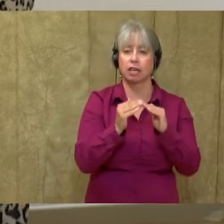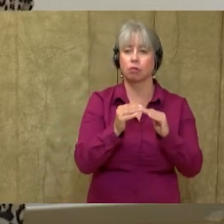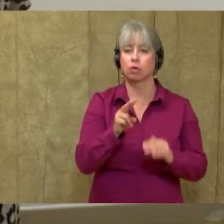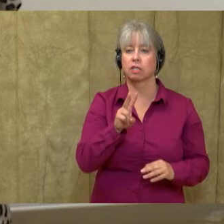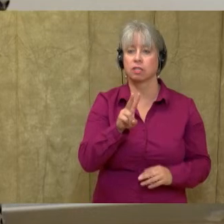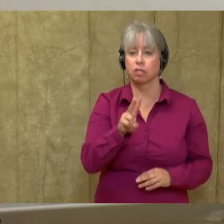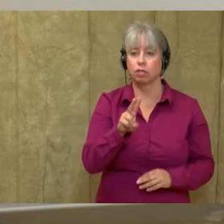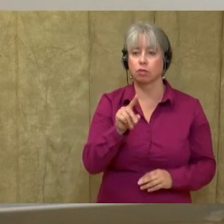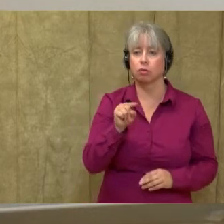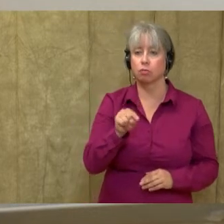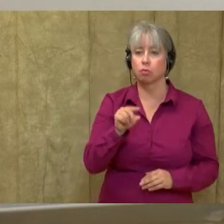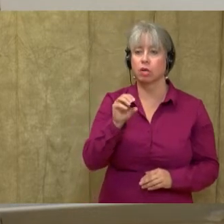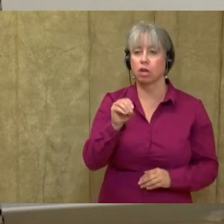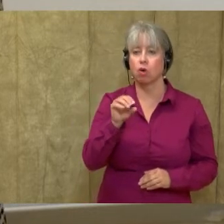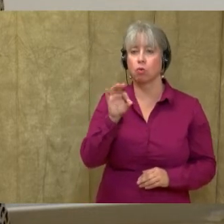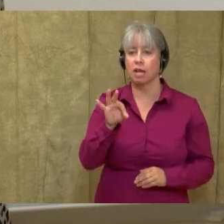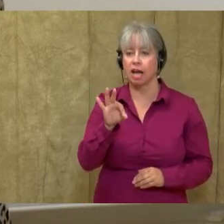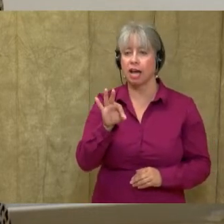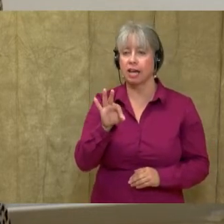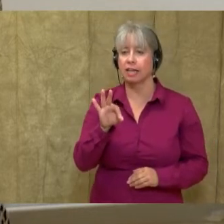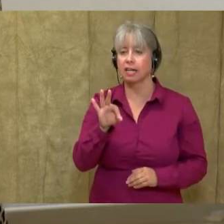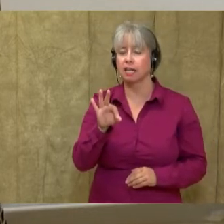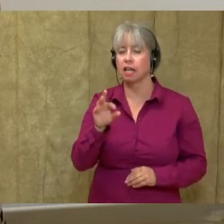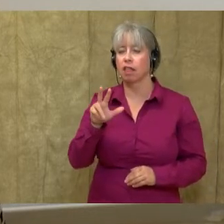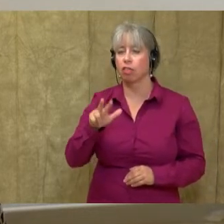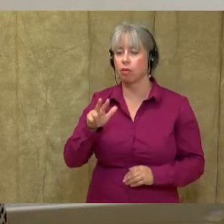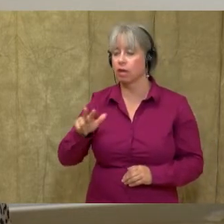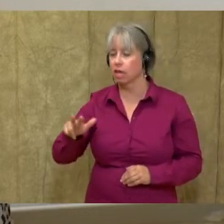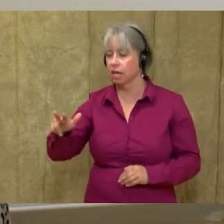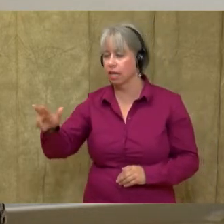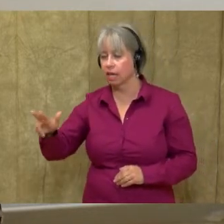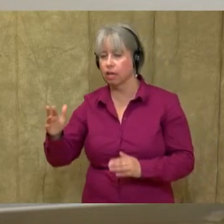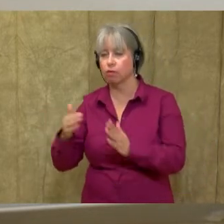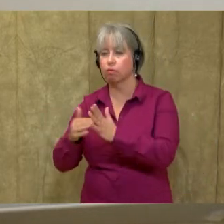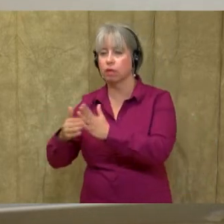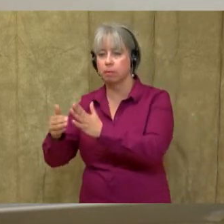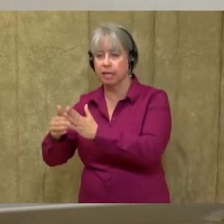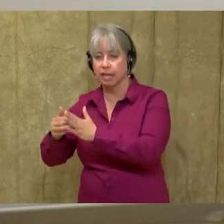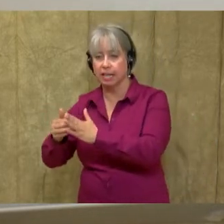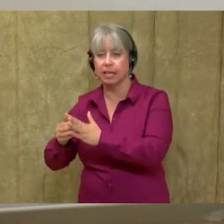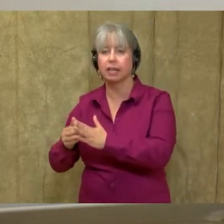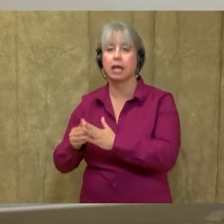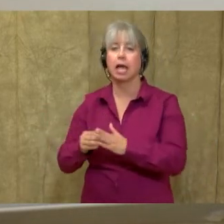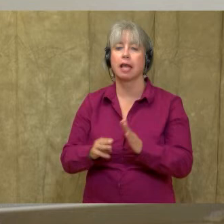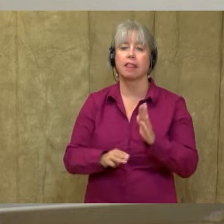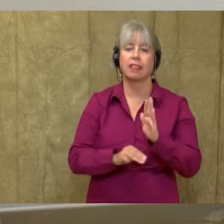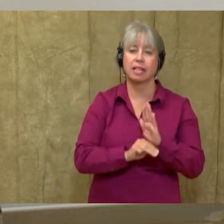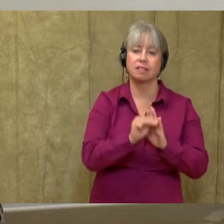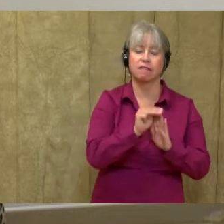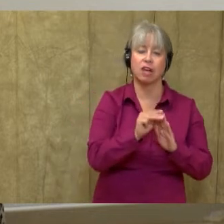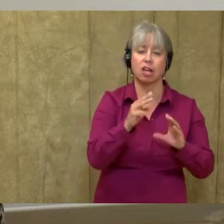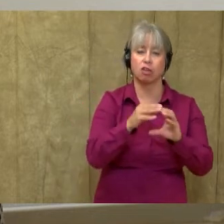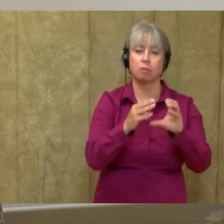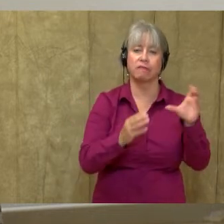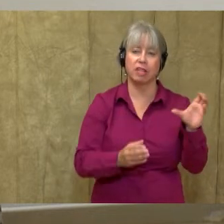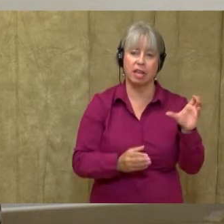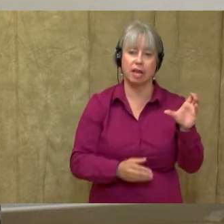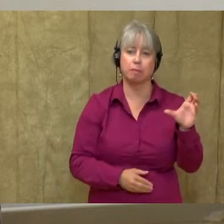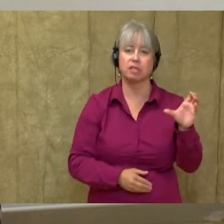2.093 repeating. So we're just going to say 2.09. That was the volume of that hemisphere.